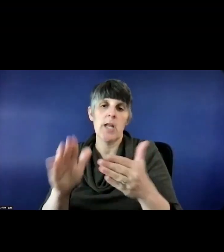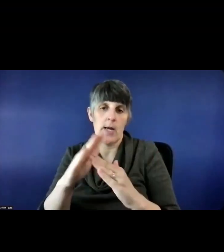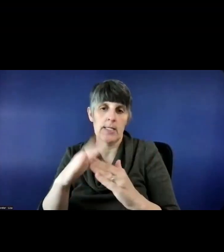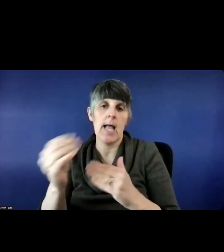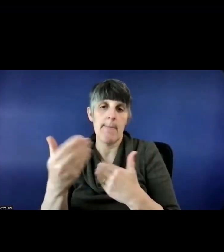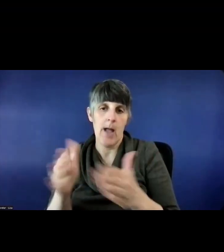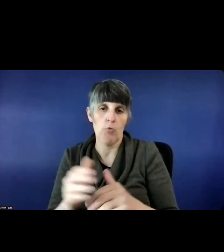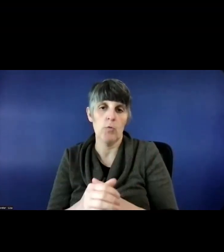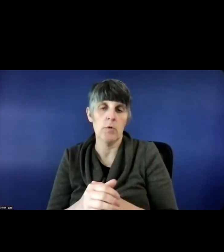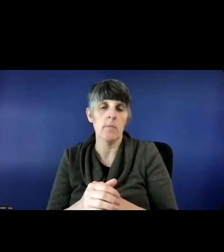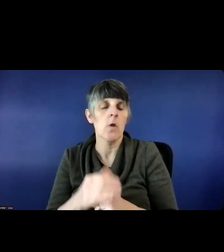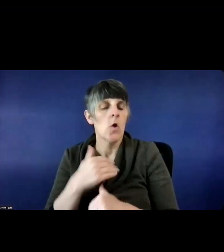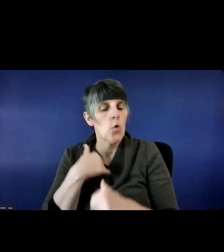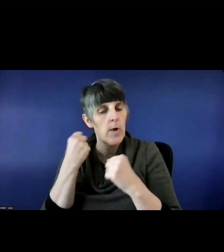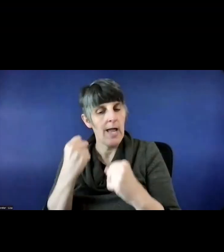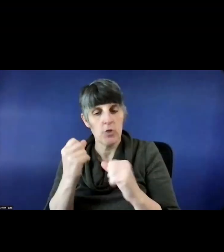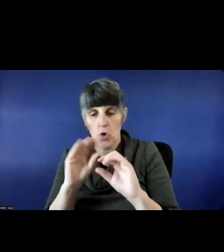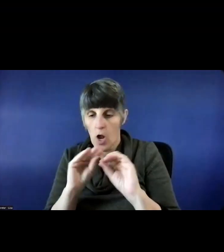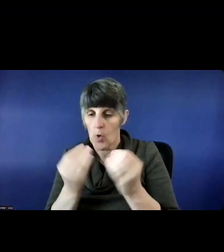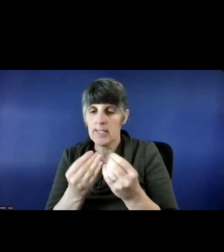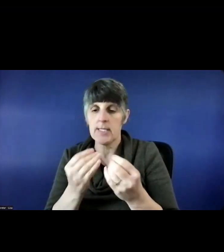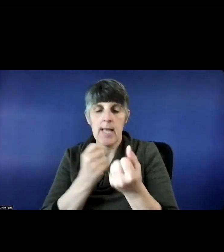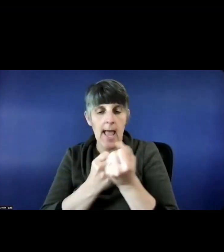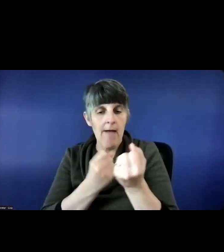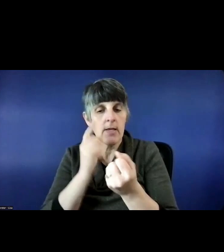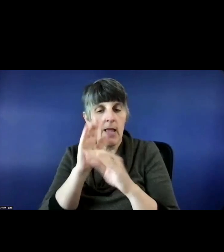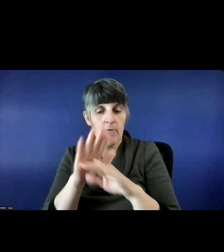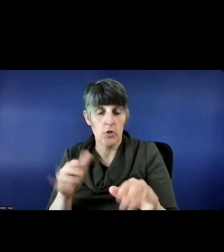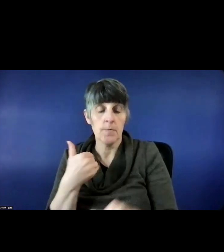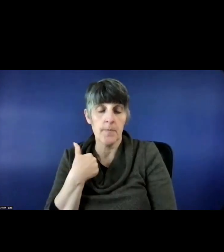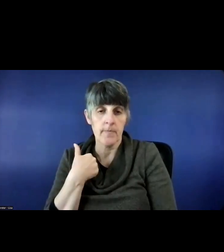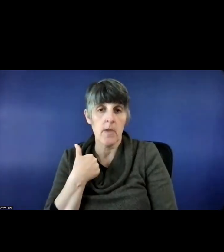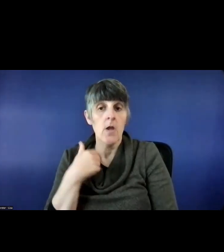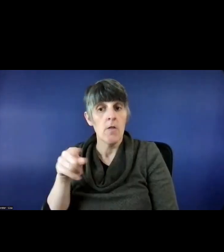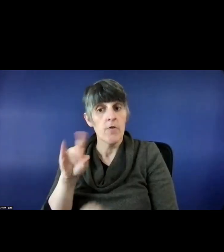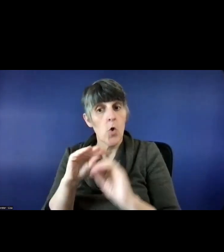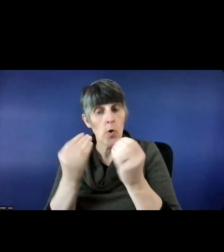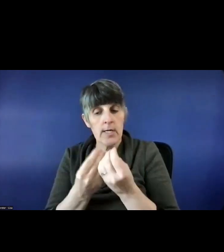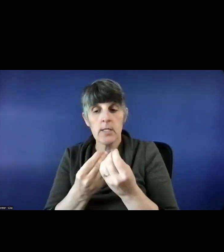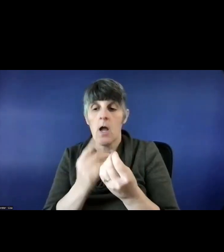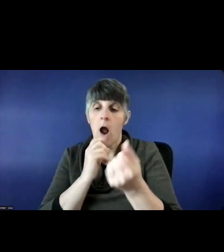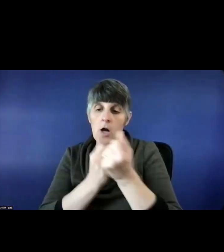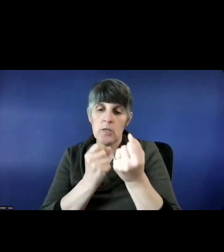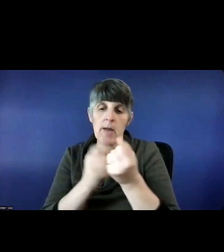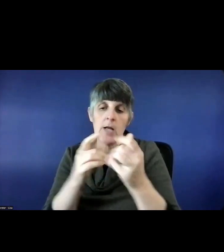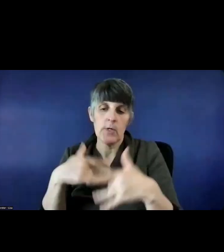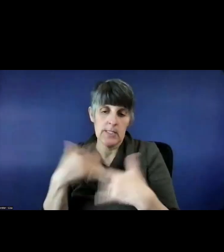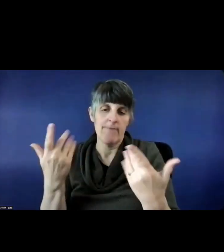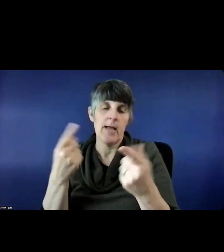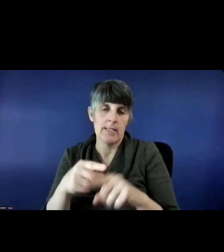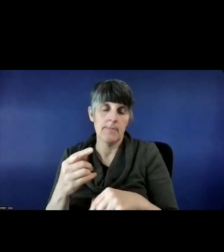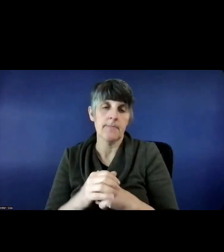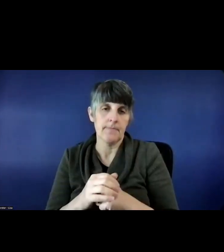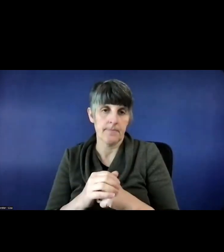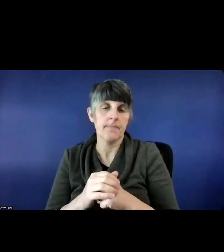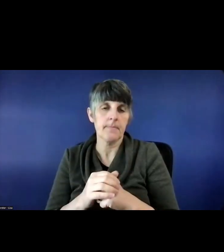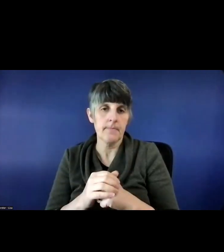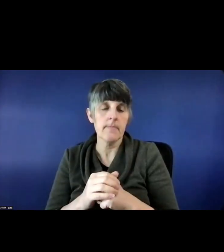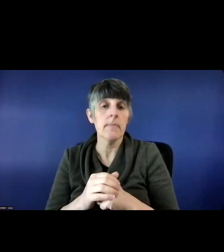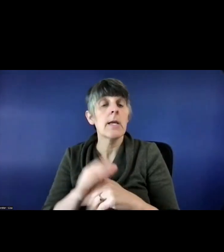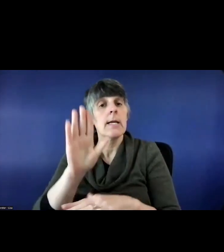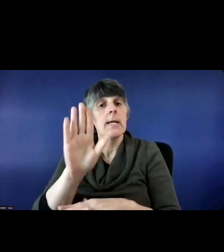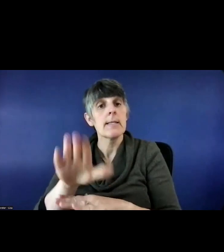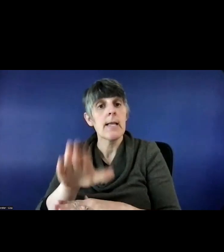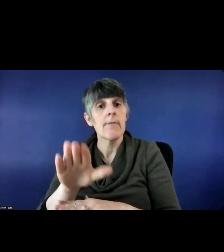rooms. We have strong organizations that advocate for children. Those organizations are sponsoring this event today. This